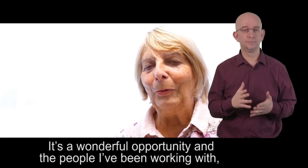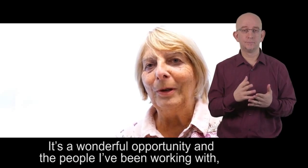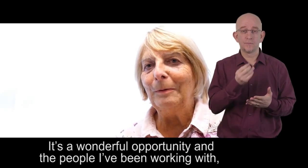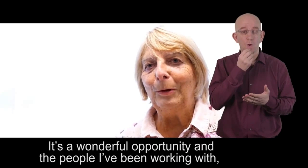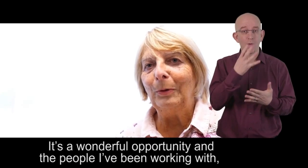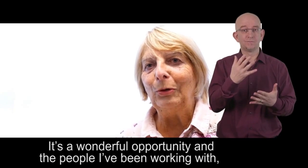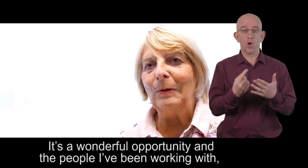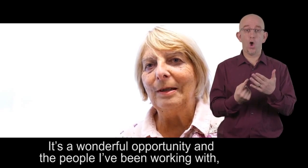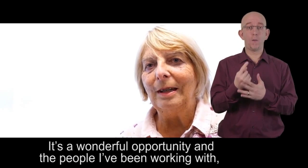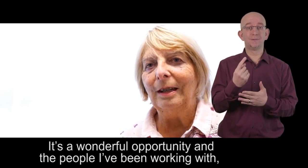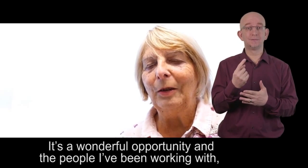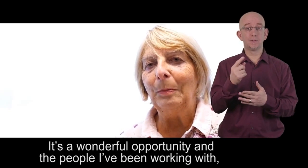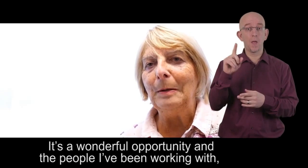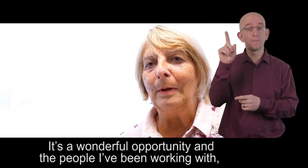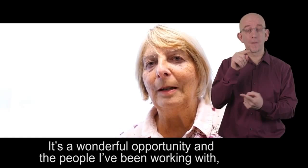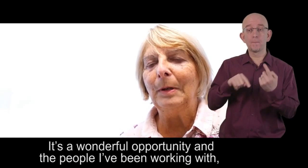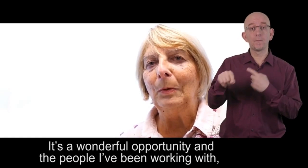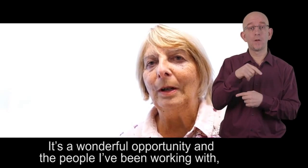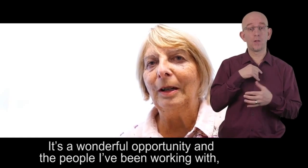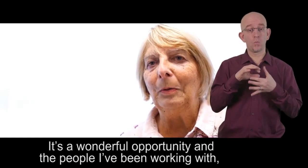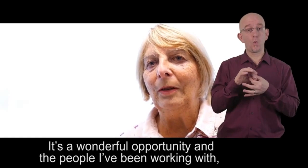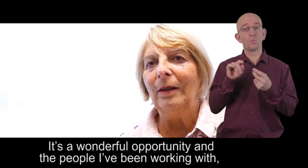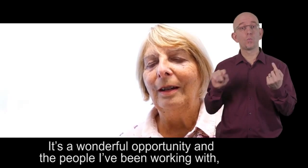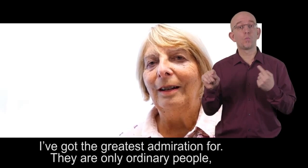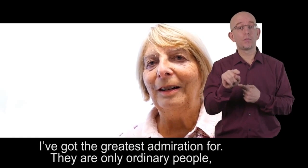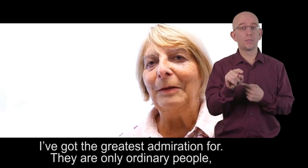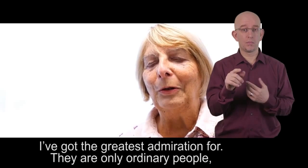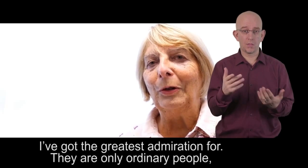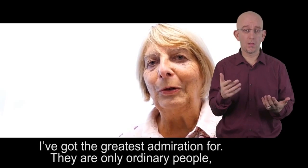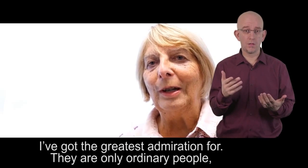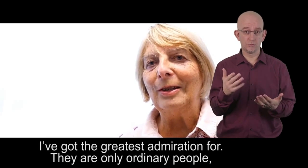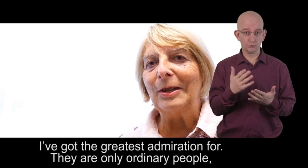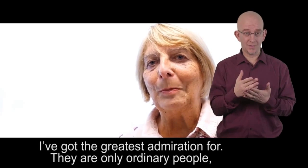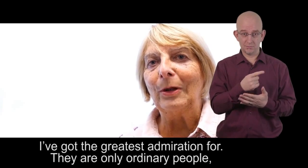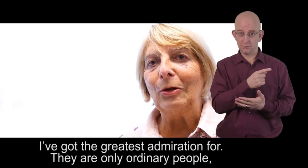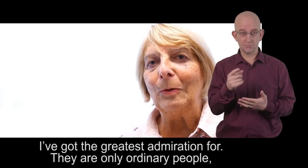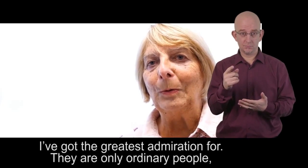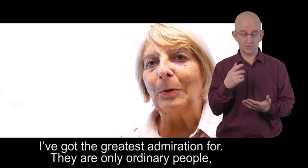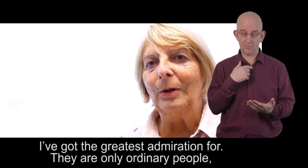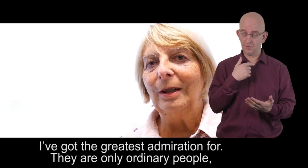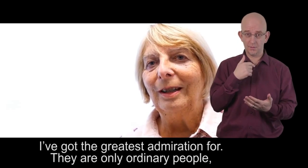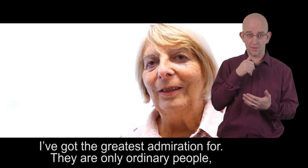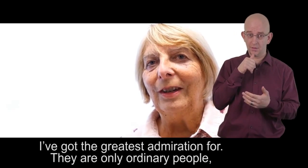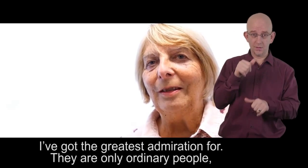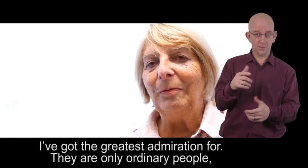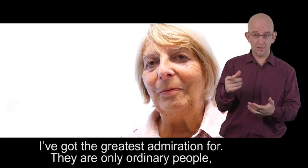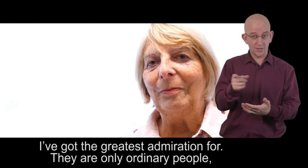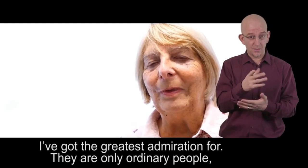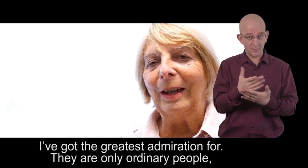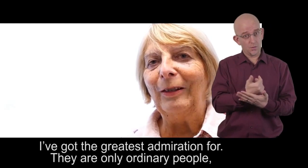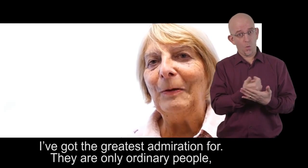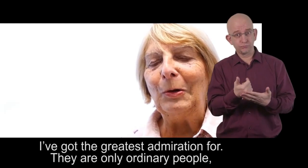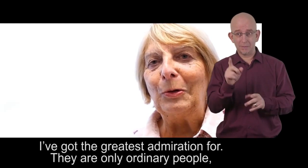It's a wonderful opportunity and the people I've been working with I've got the greatest admiration for they